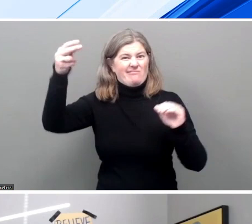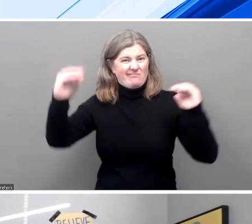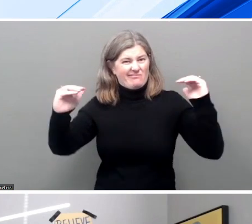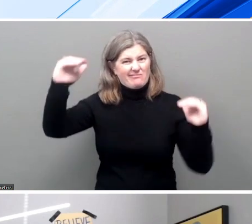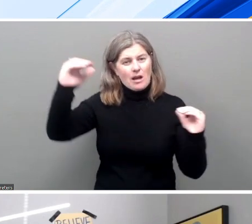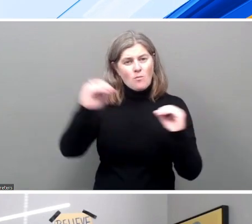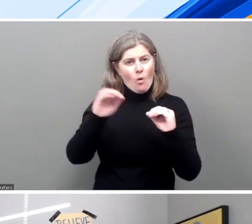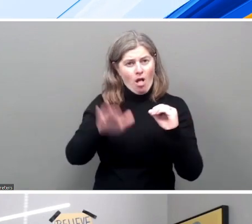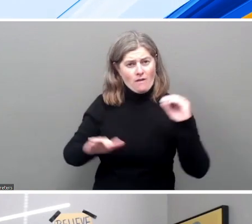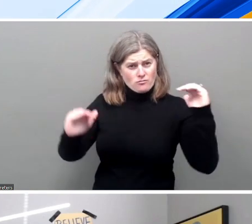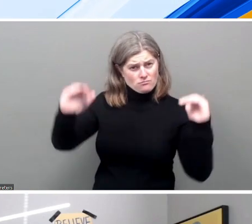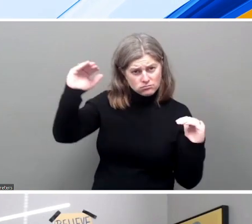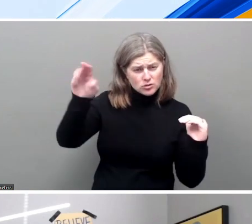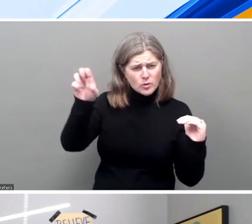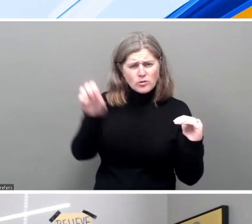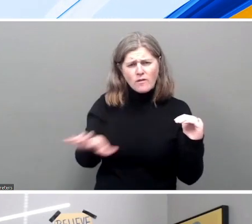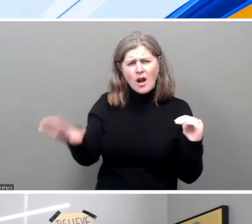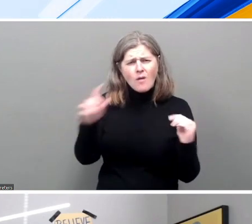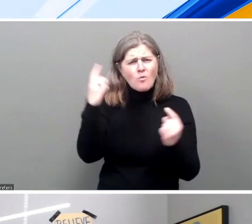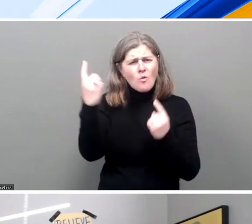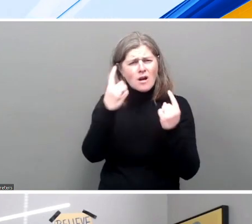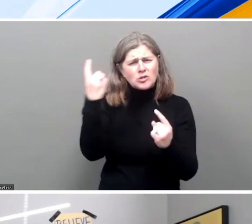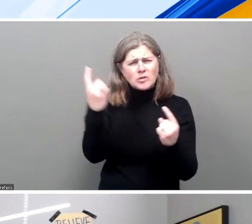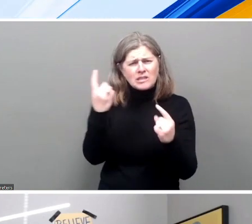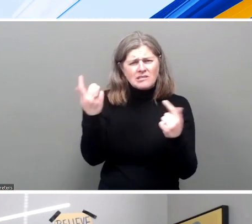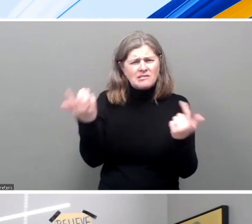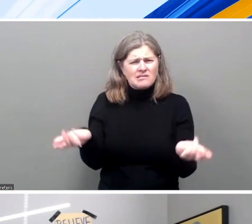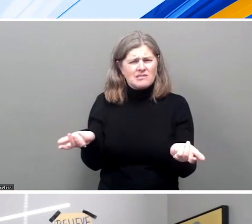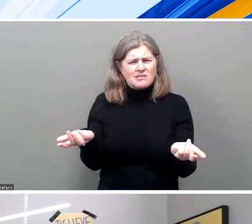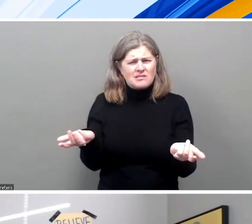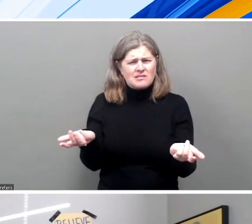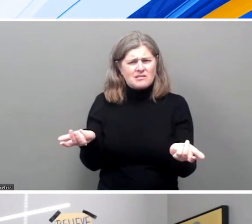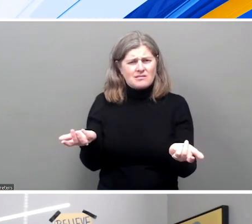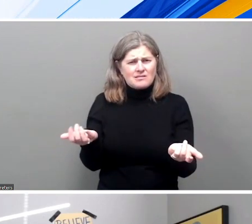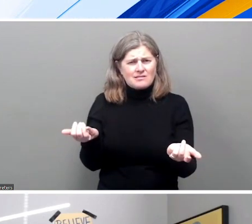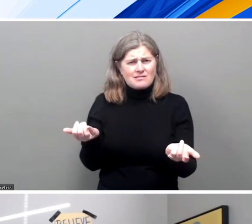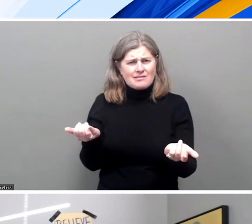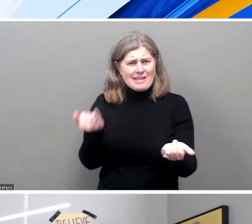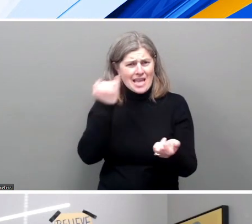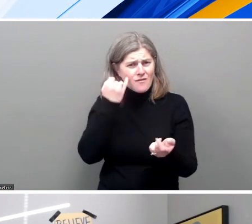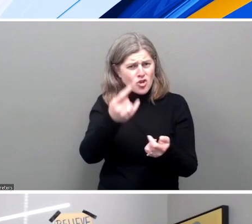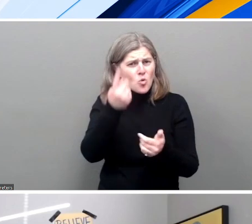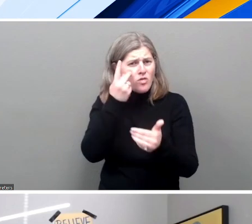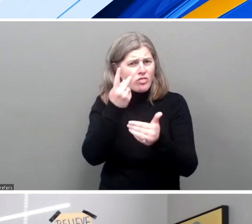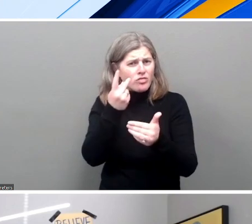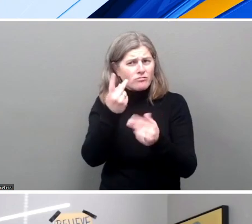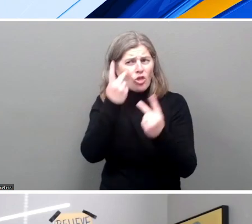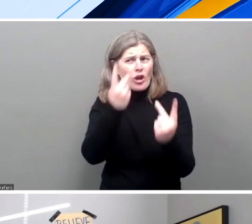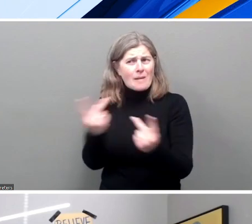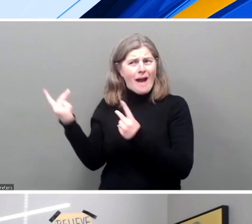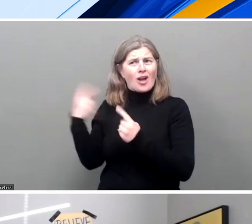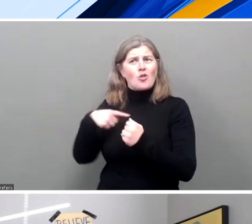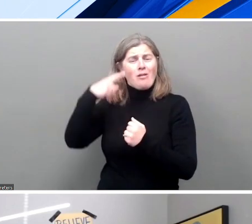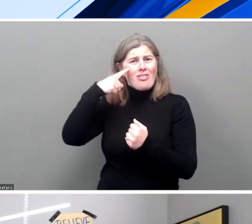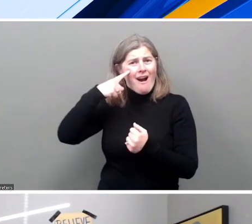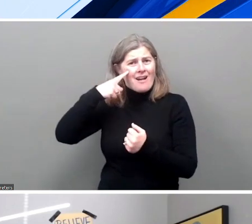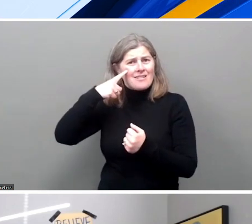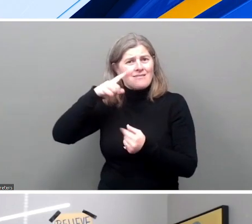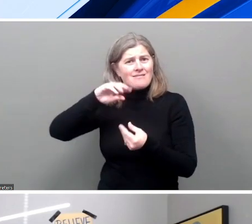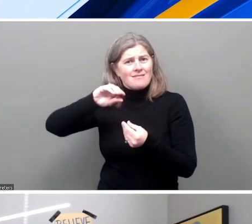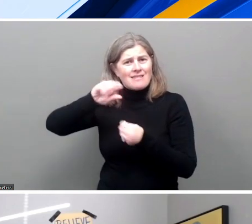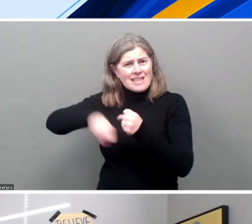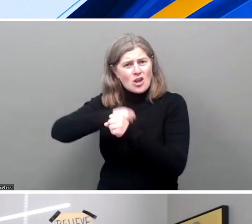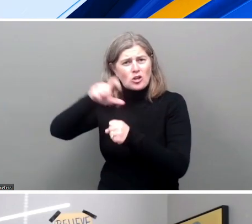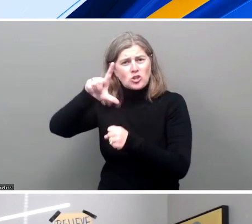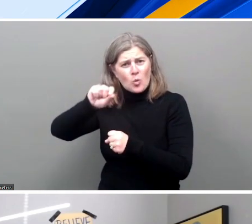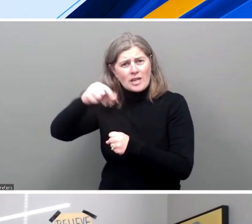US overall. So I guess I'm wondering firstly, if you also thought there would be fewer deaths this year, but also if